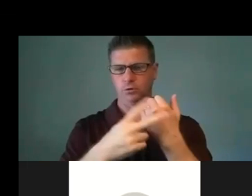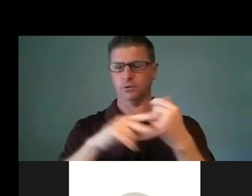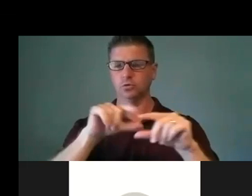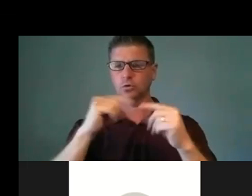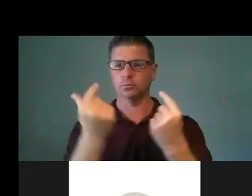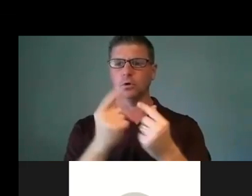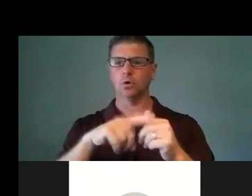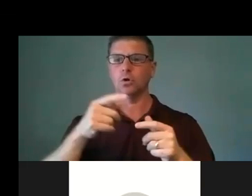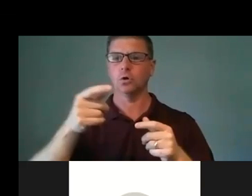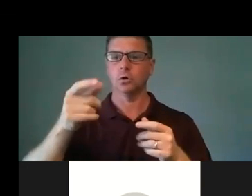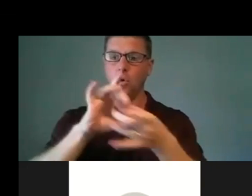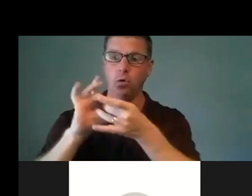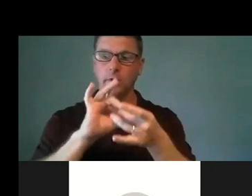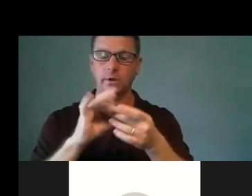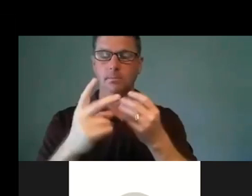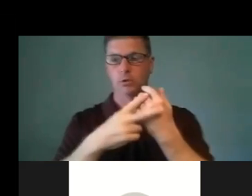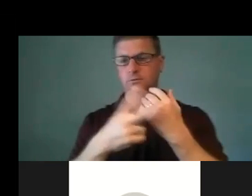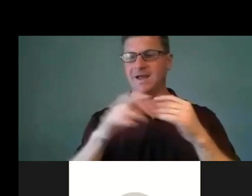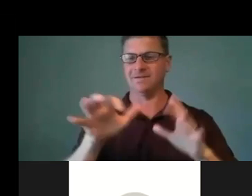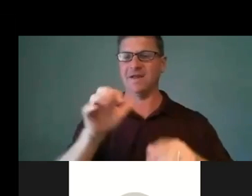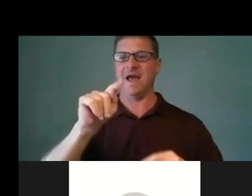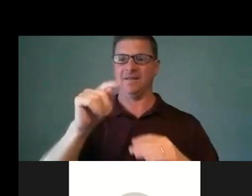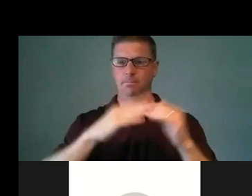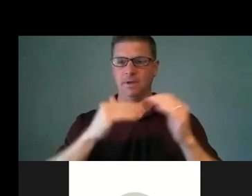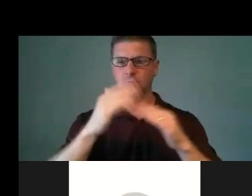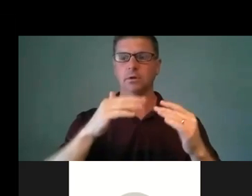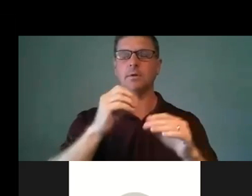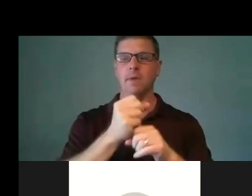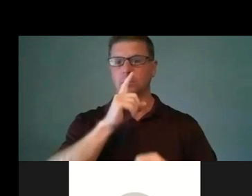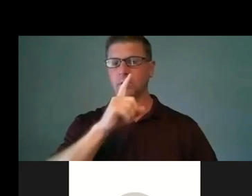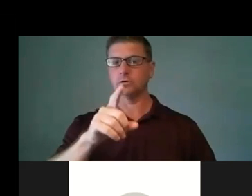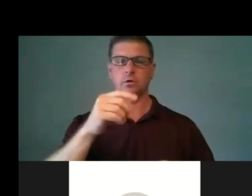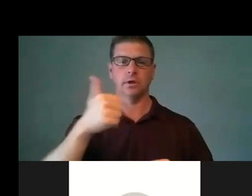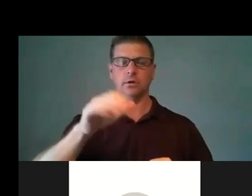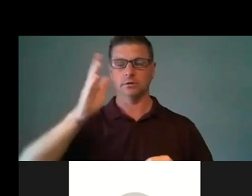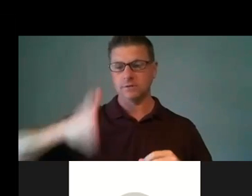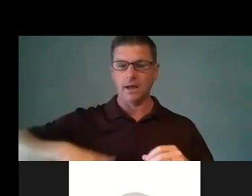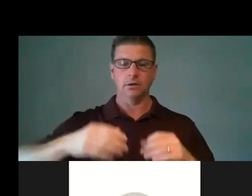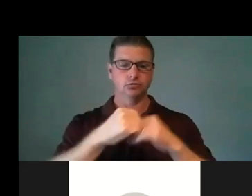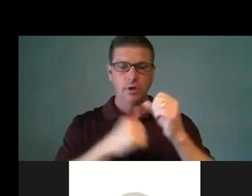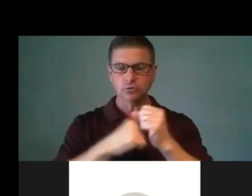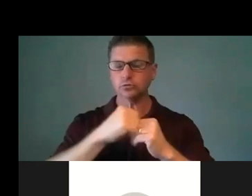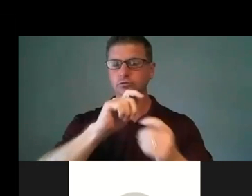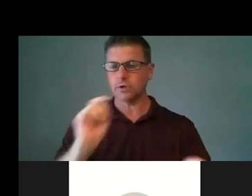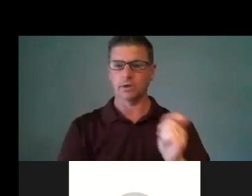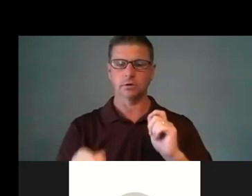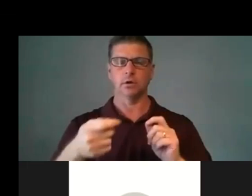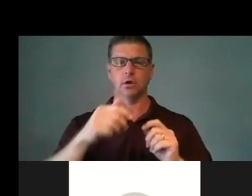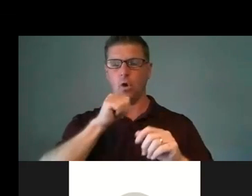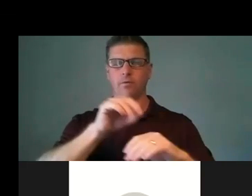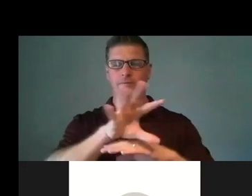to coordinate preservation activities at the buildings and ensure any facade or structural changes capture the spirit of the original